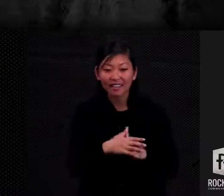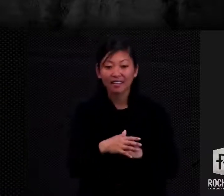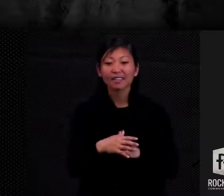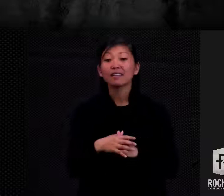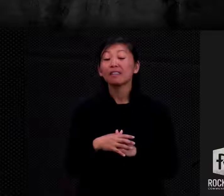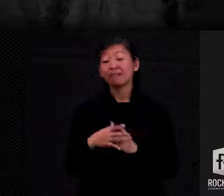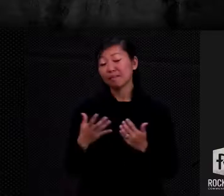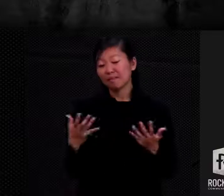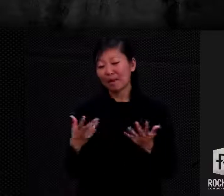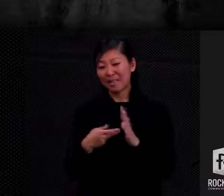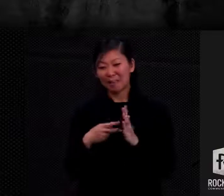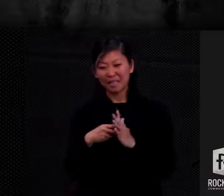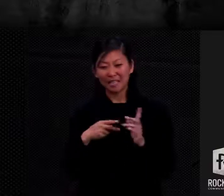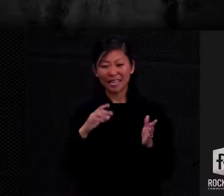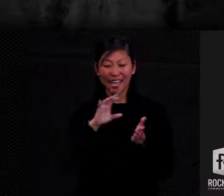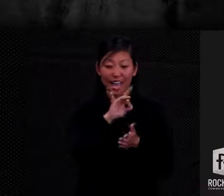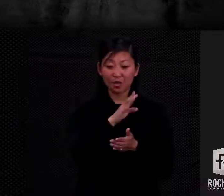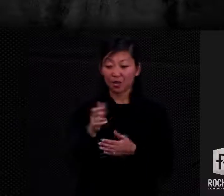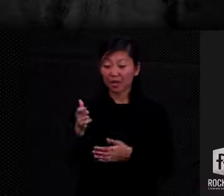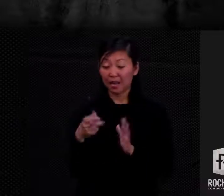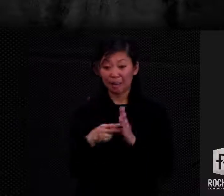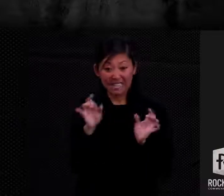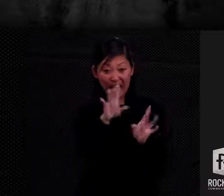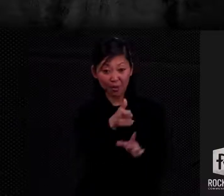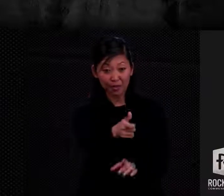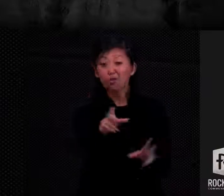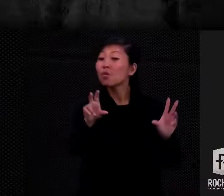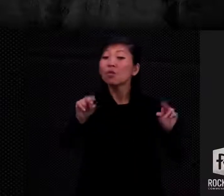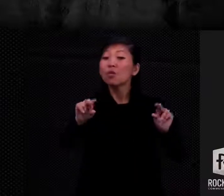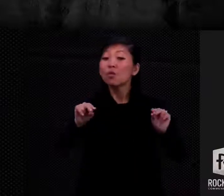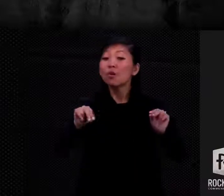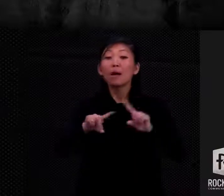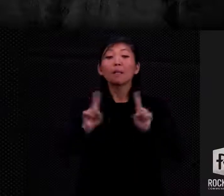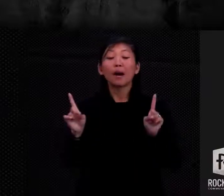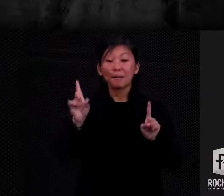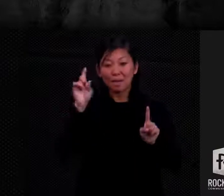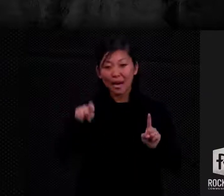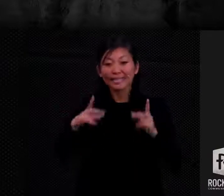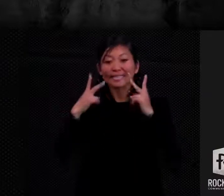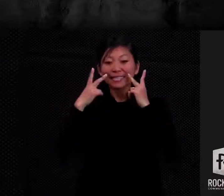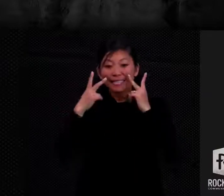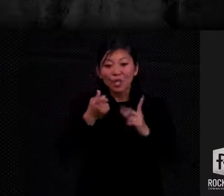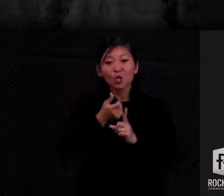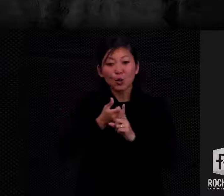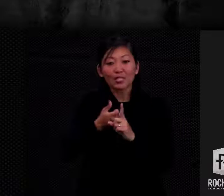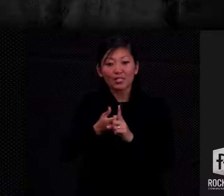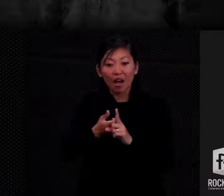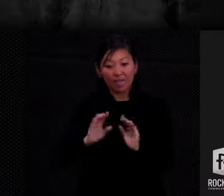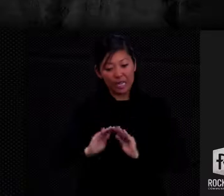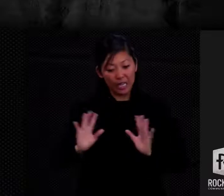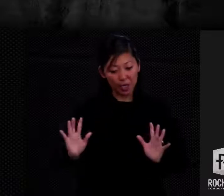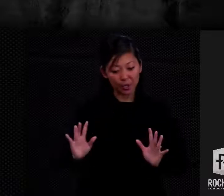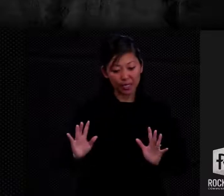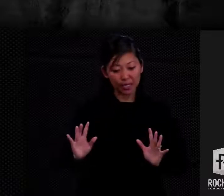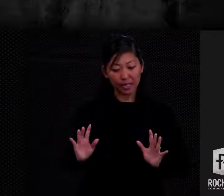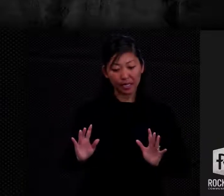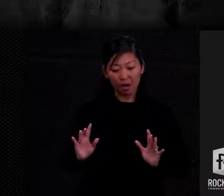way. It's not so much that we need to hate ourselves as much as it is we need to see ourselves and see God rightly.